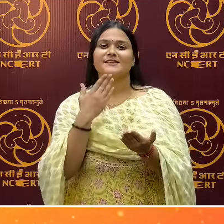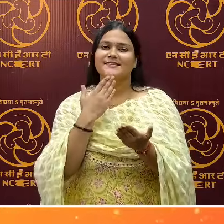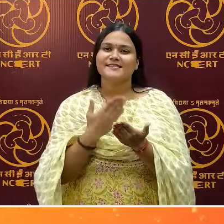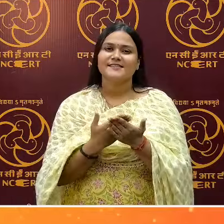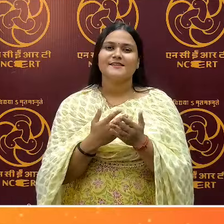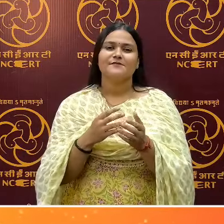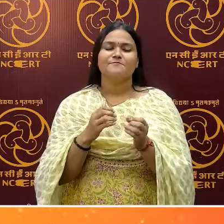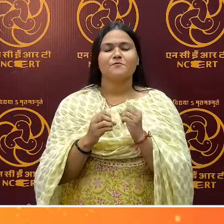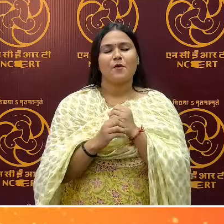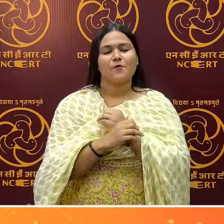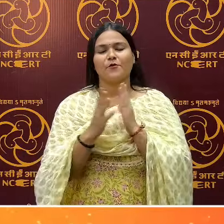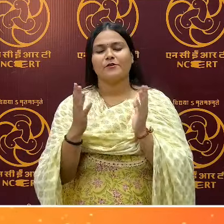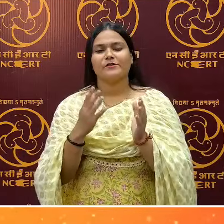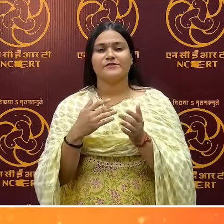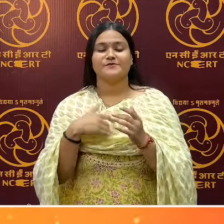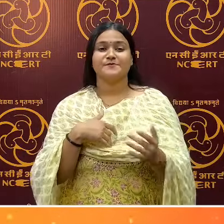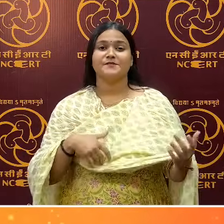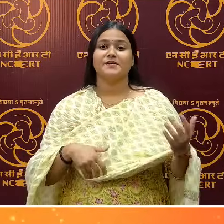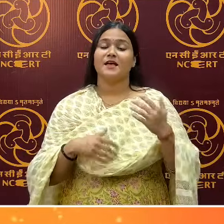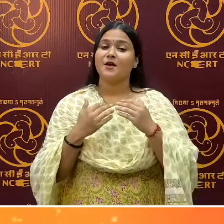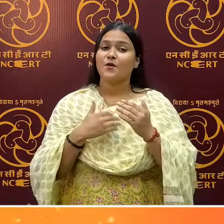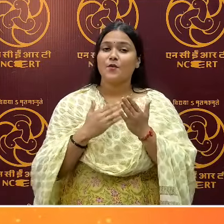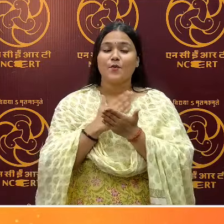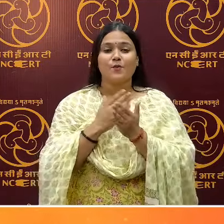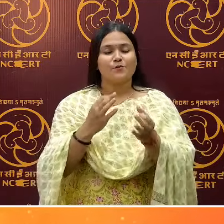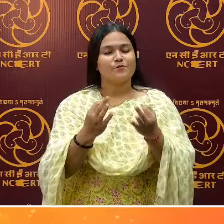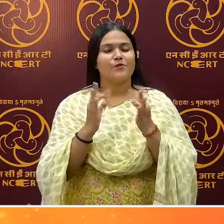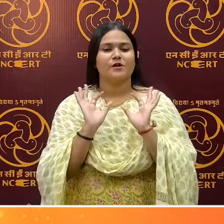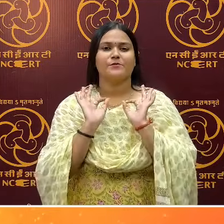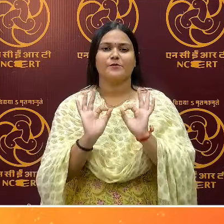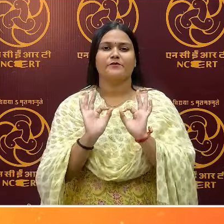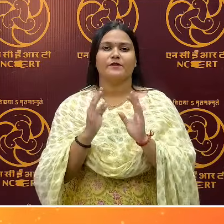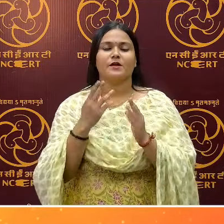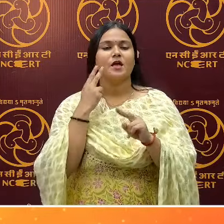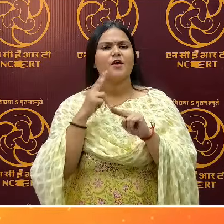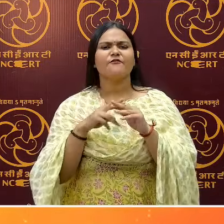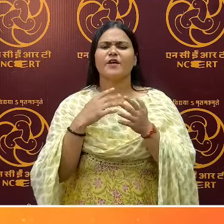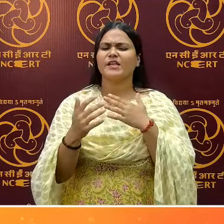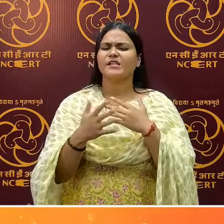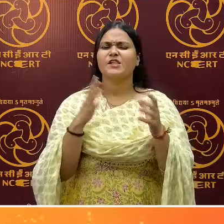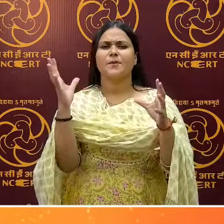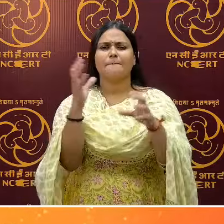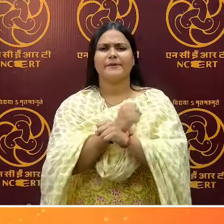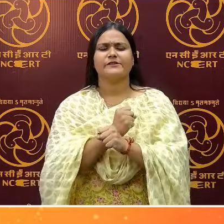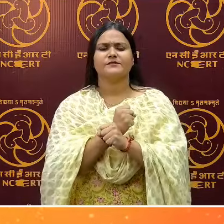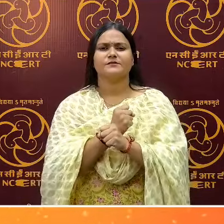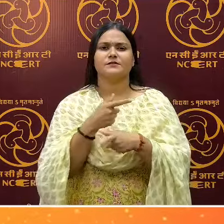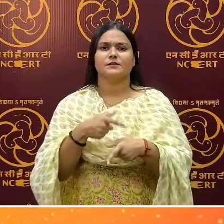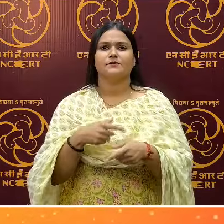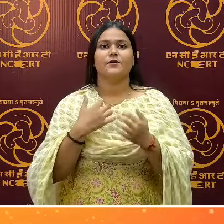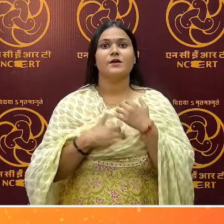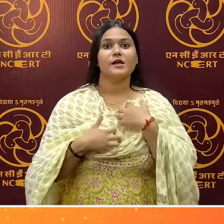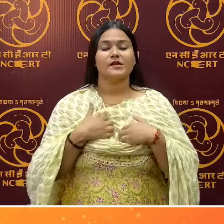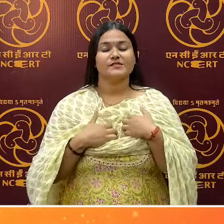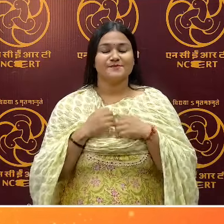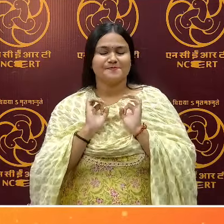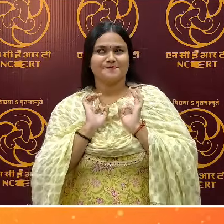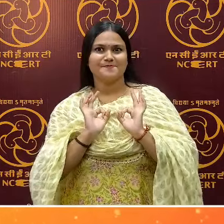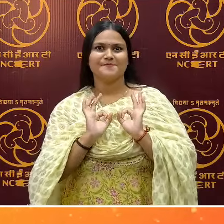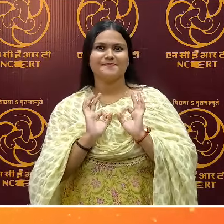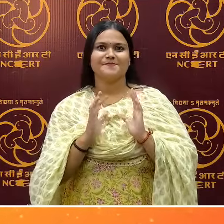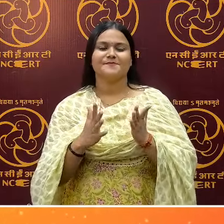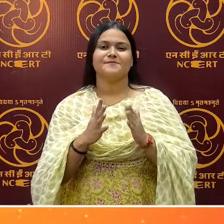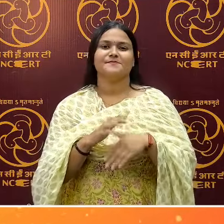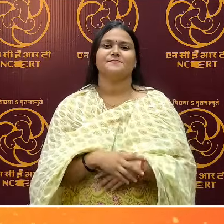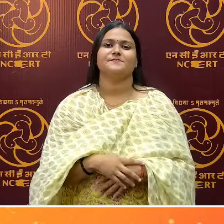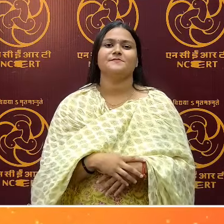It was a wonderful program, and please watch it again if in case you have missed it, because this was interesting, exciting and totally worth